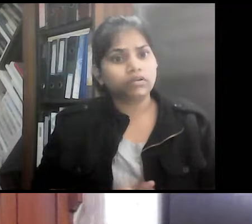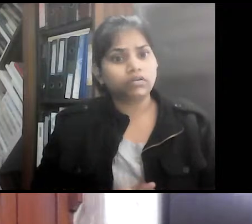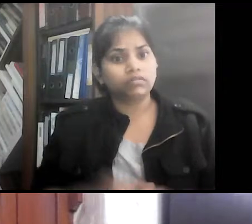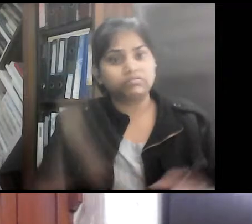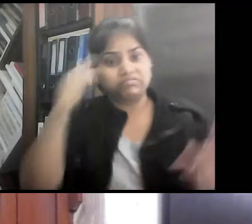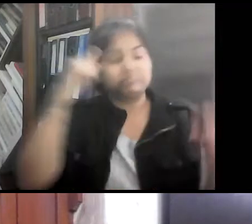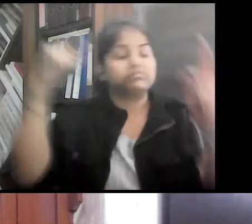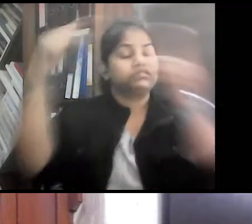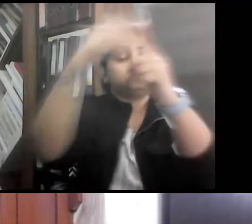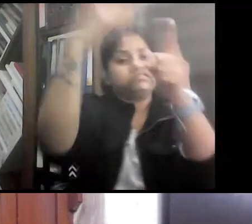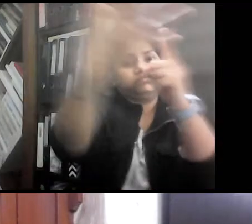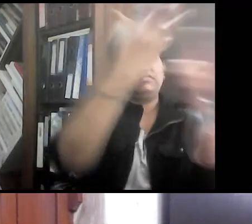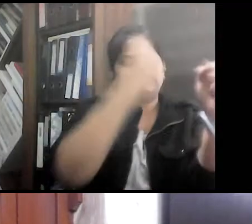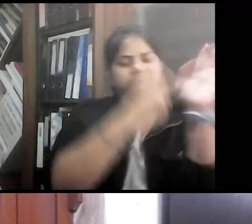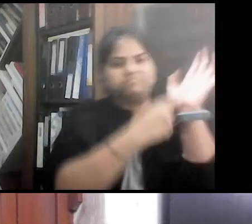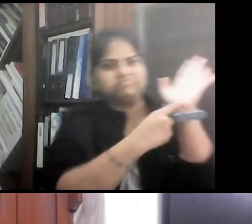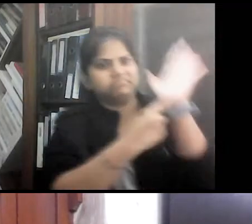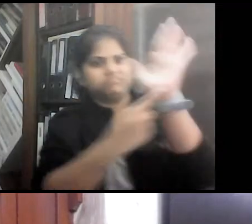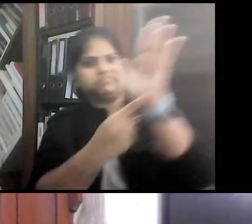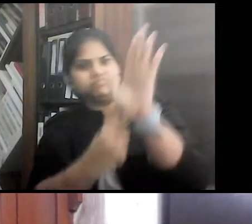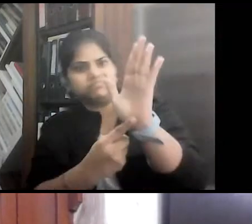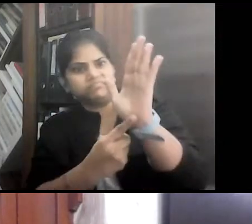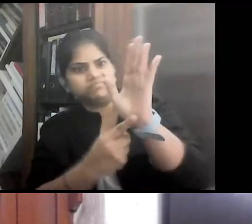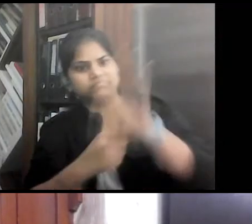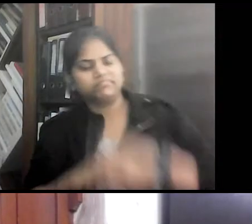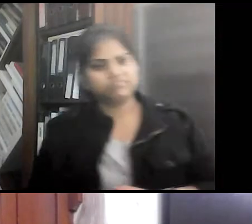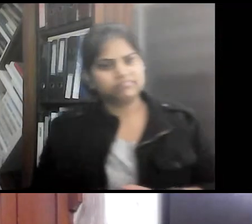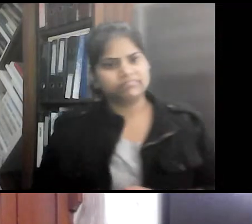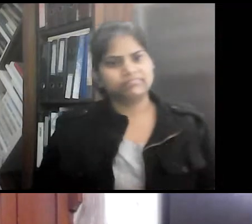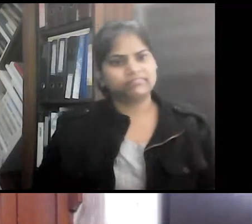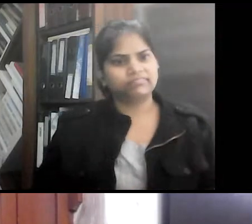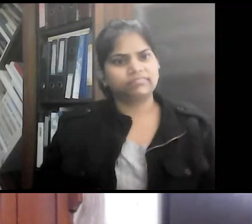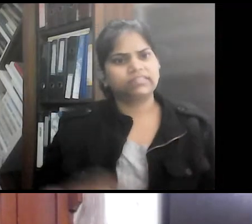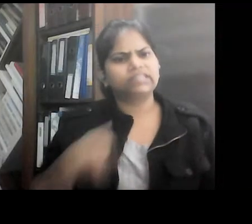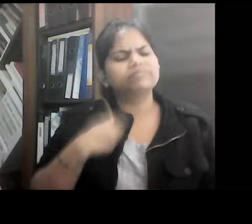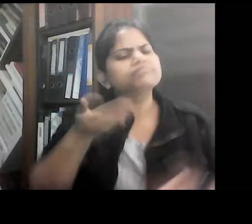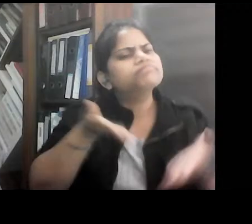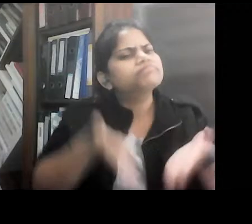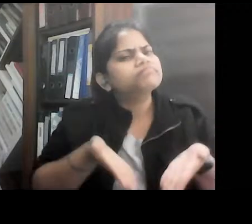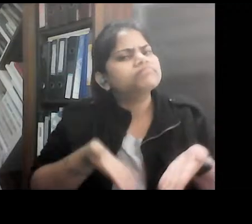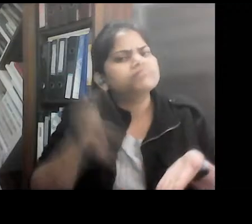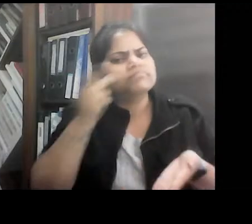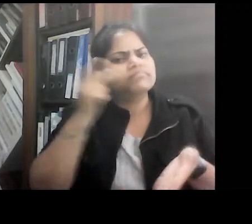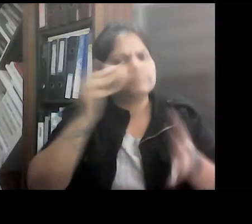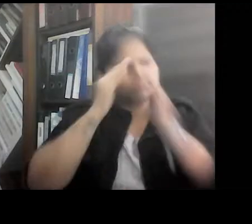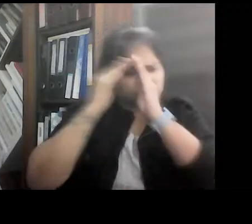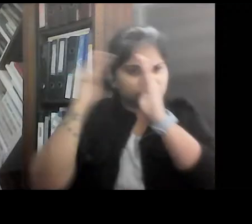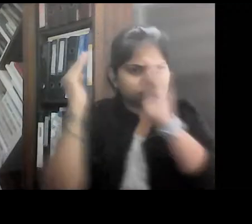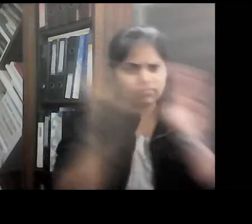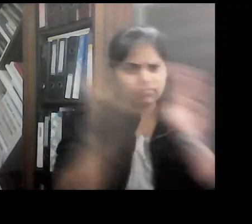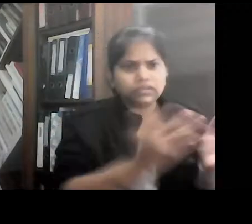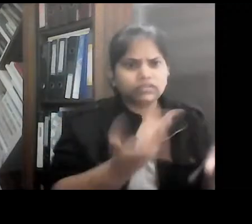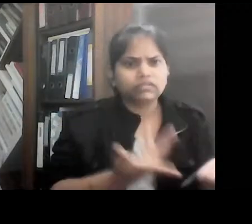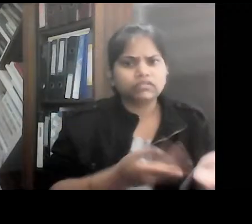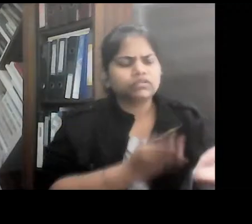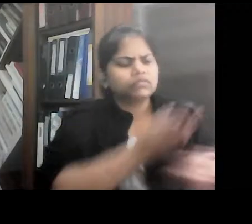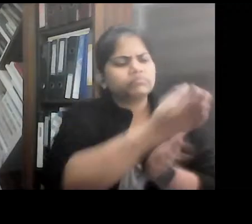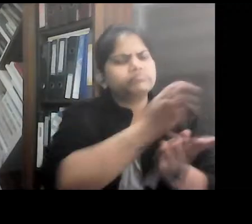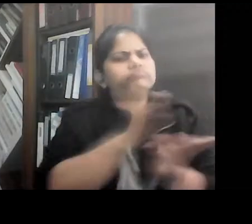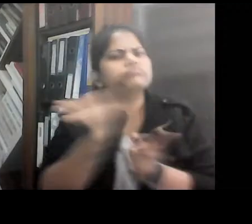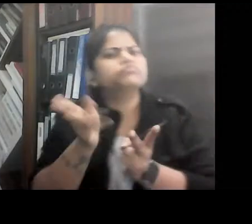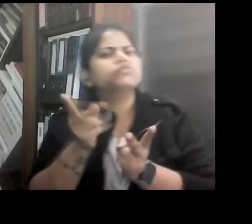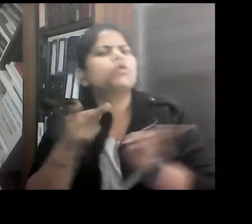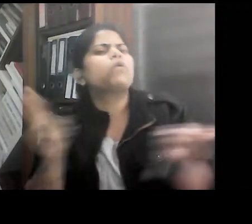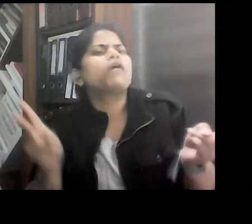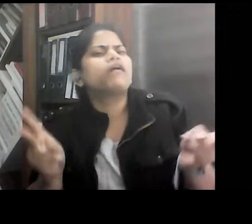of overcoming narrative. So here the focus, of course, diverts from the physical impairment, and